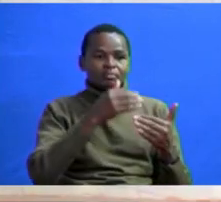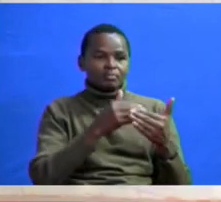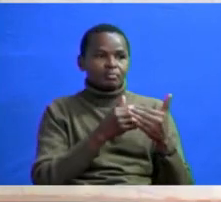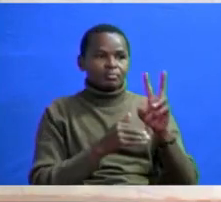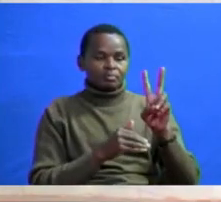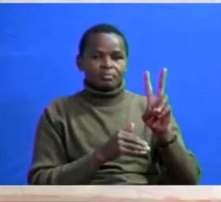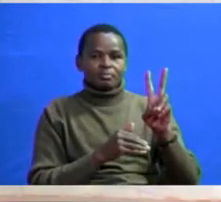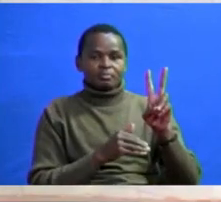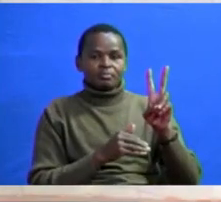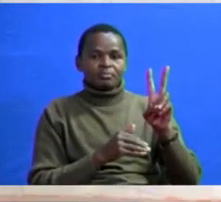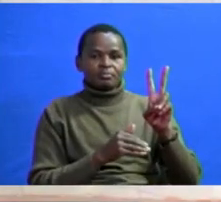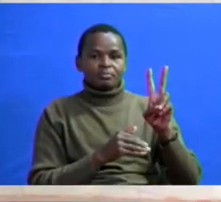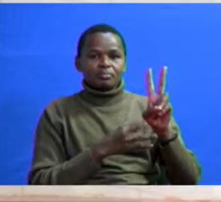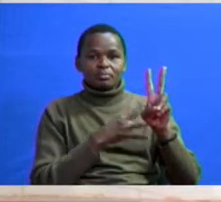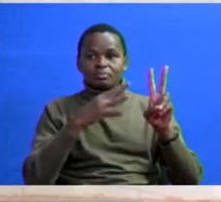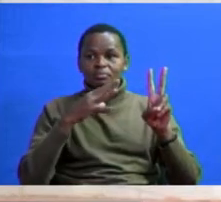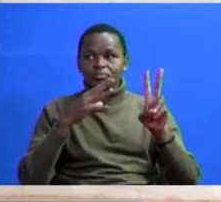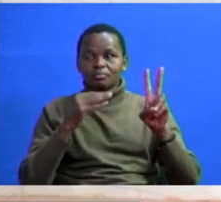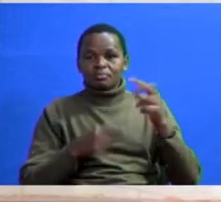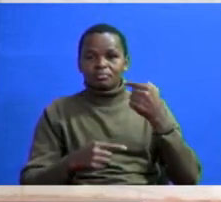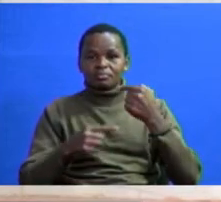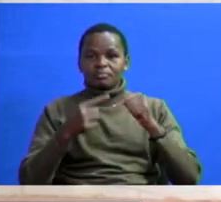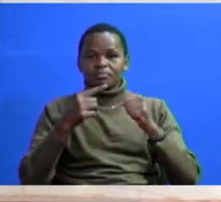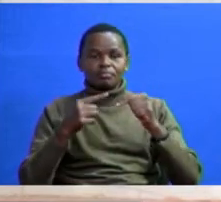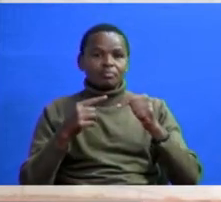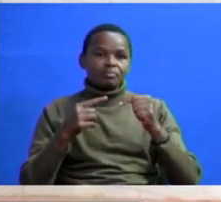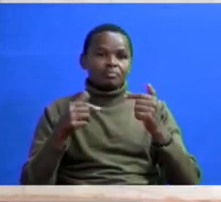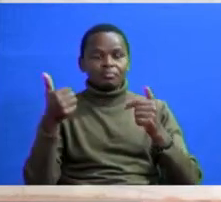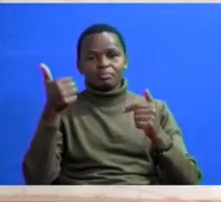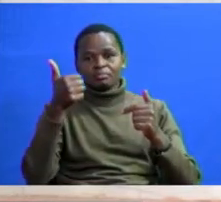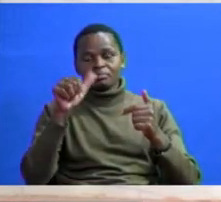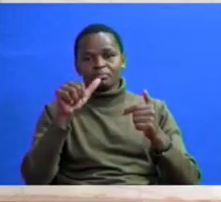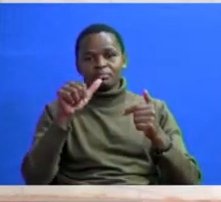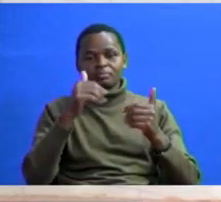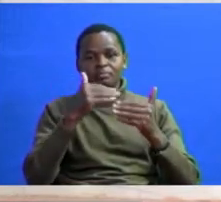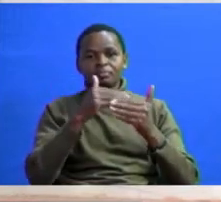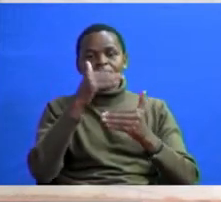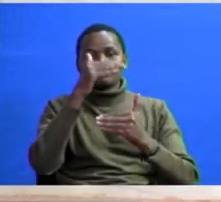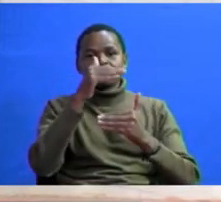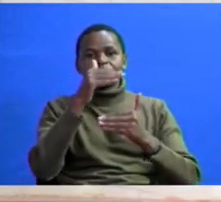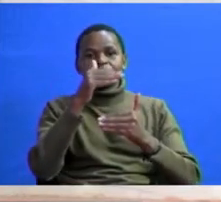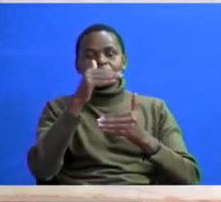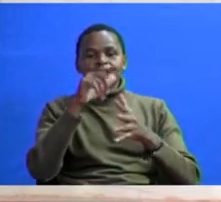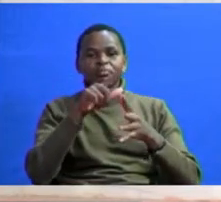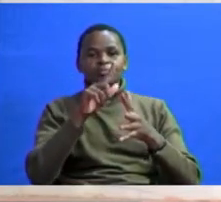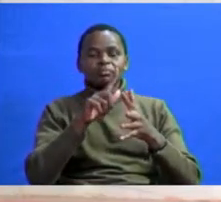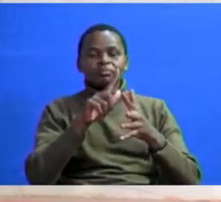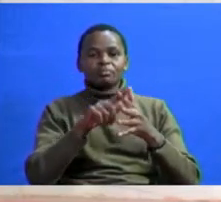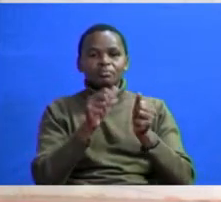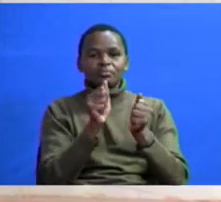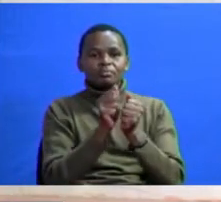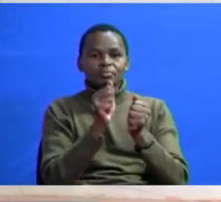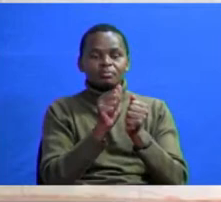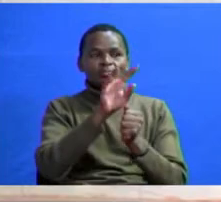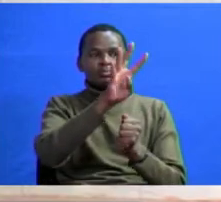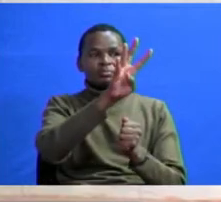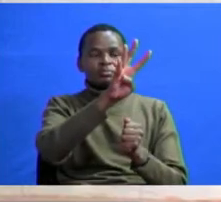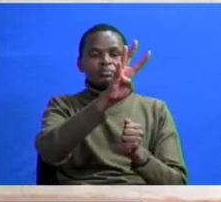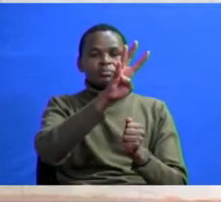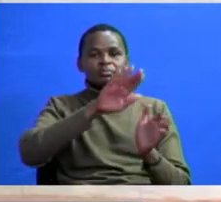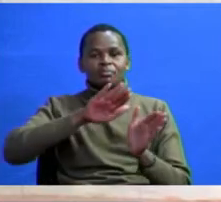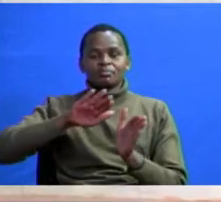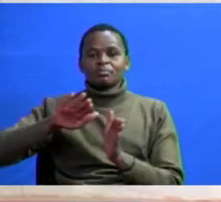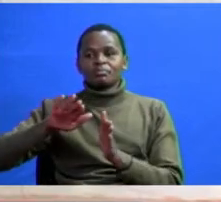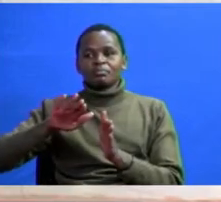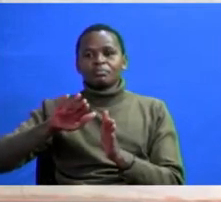second-placed Kogalo, and a win for either team will boost their title credential with only 4 matches